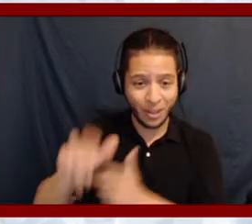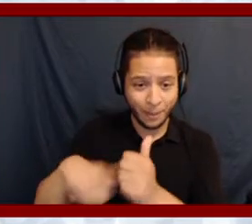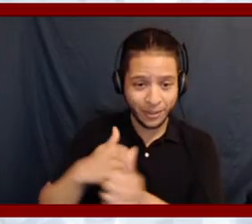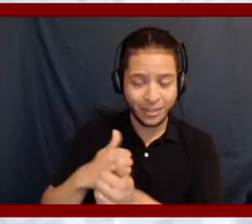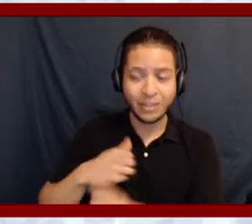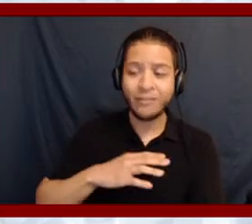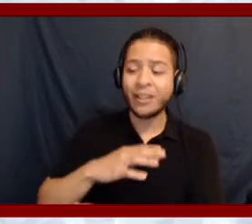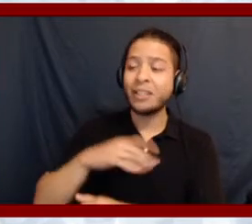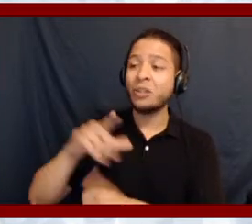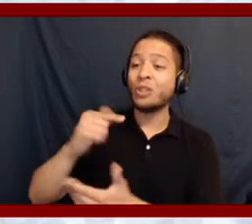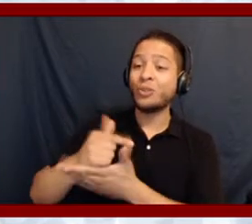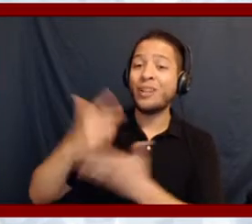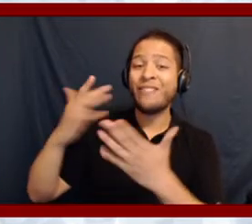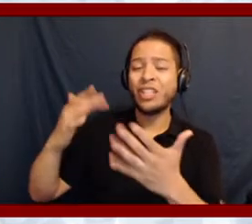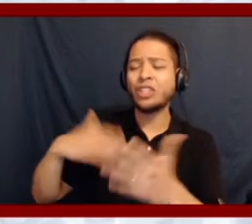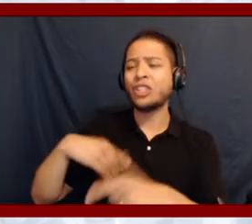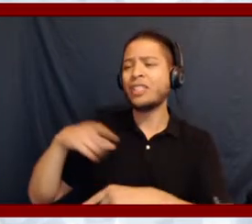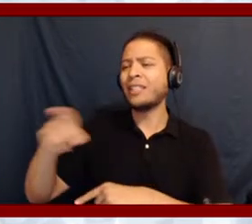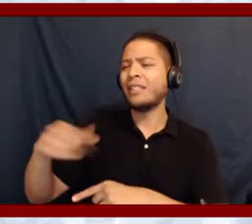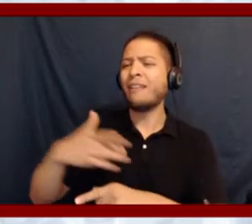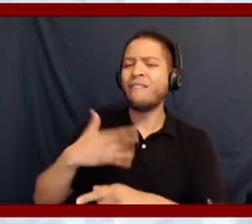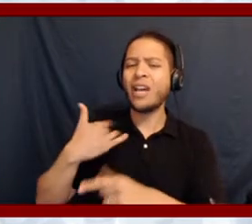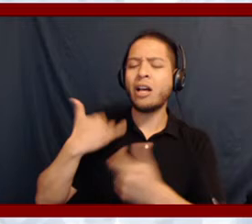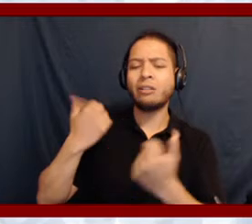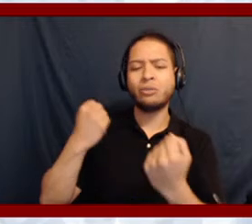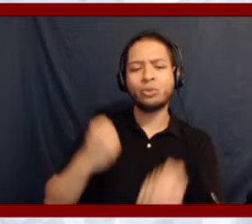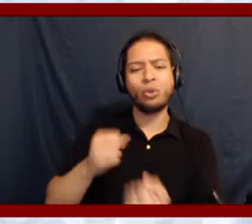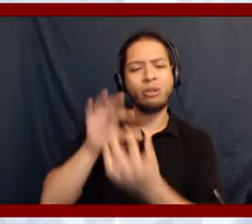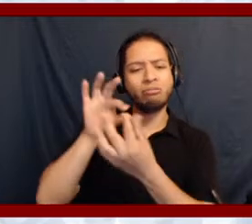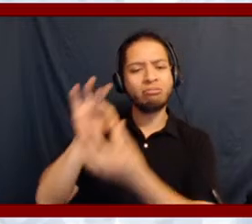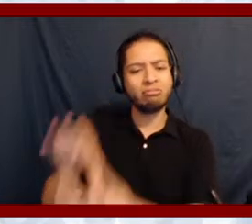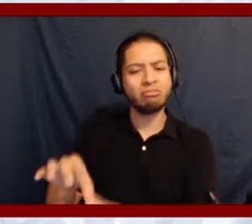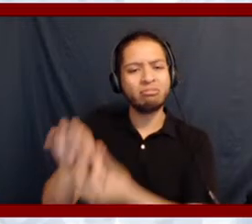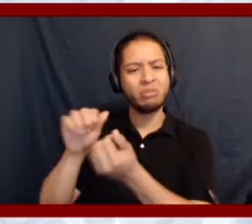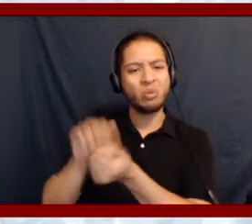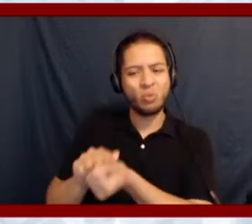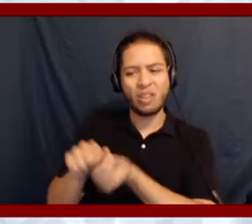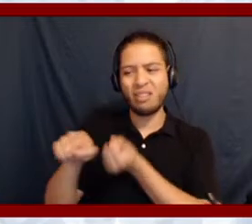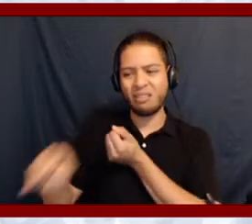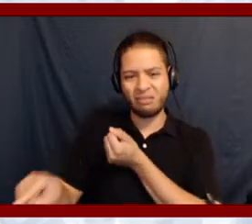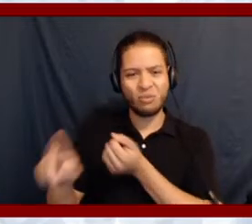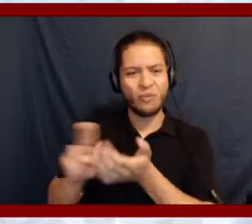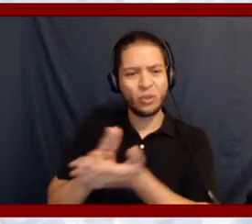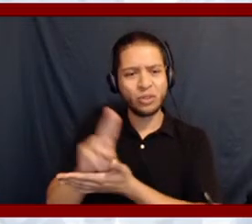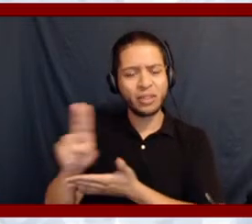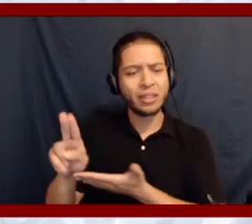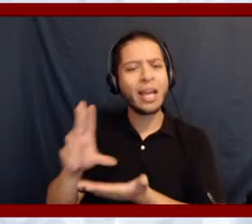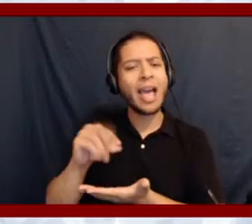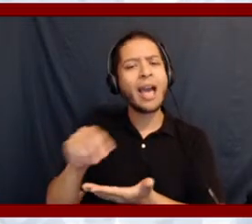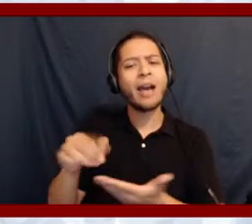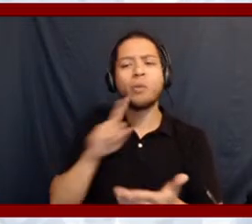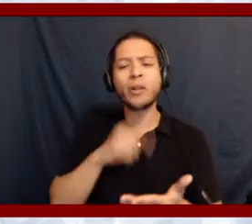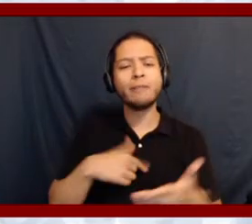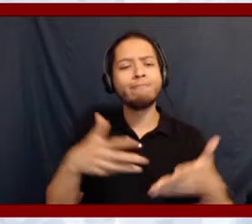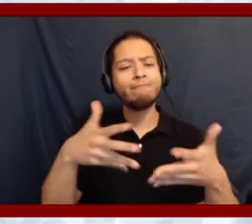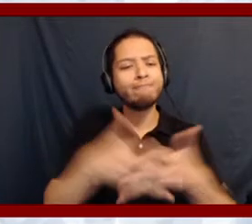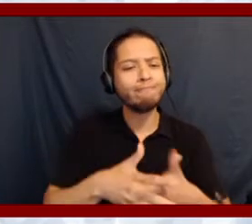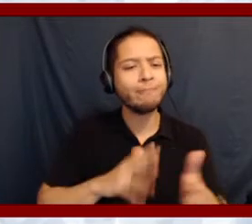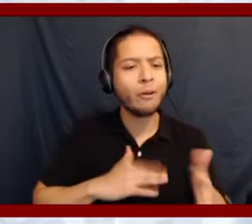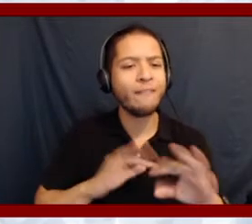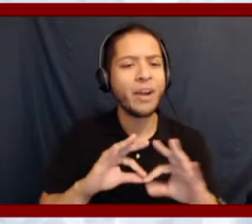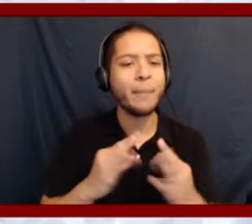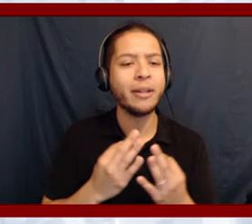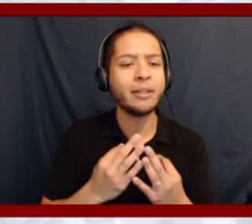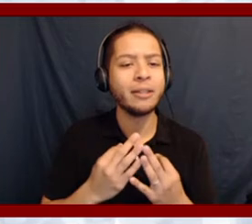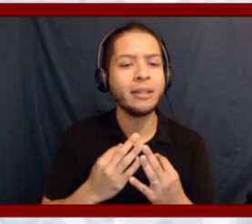more than just his alma mater. It became part of our family life, and in many ways it still is. So this work